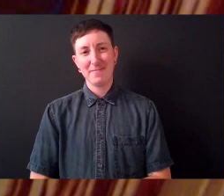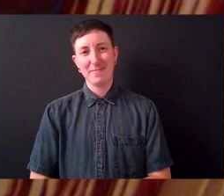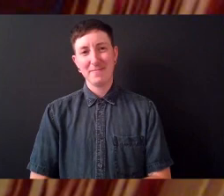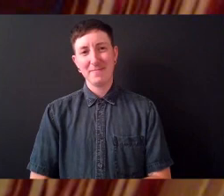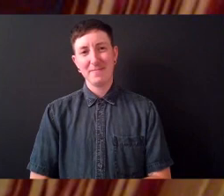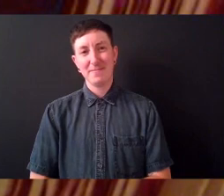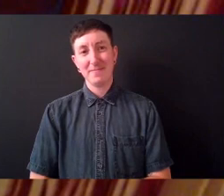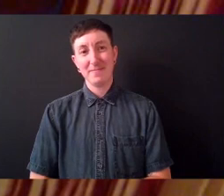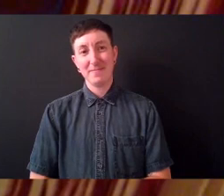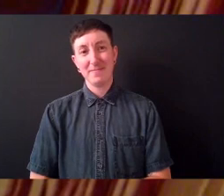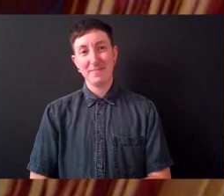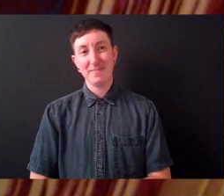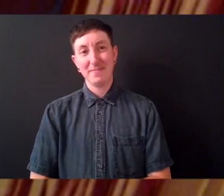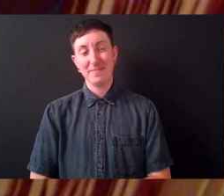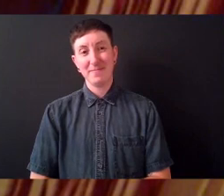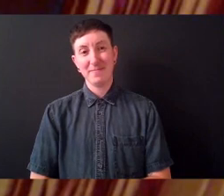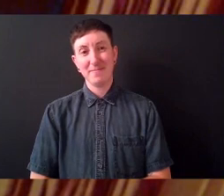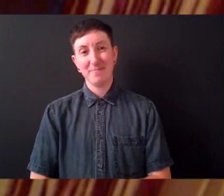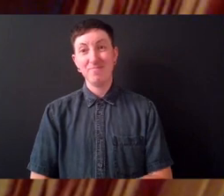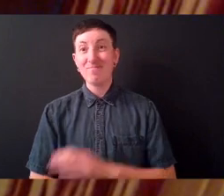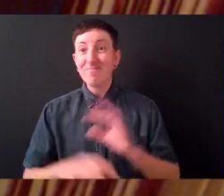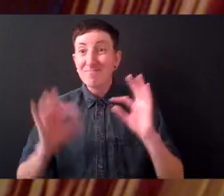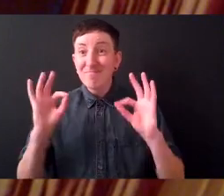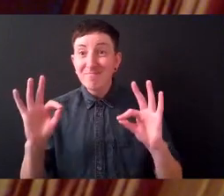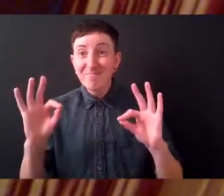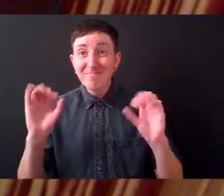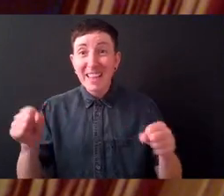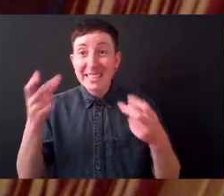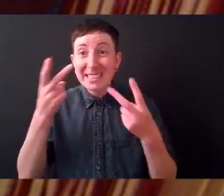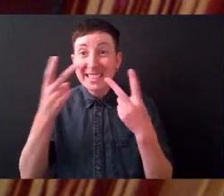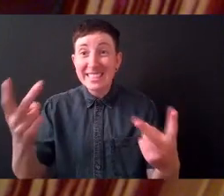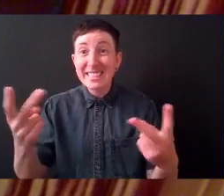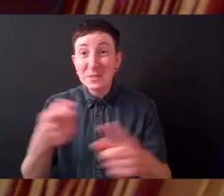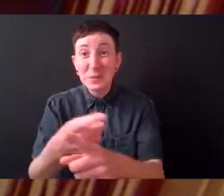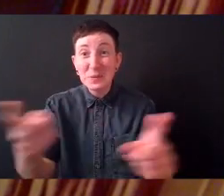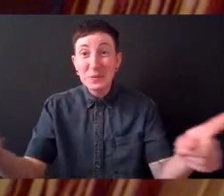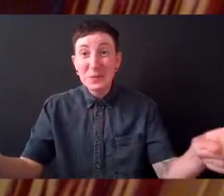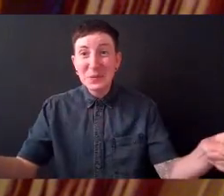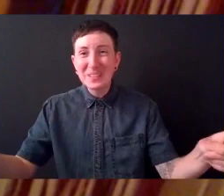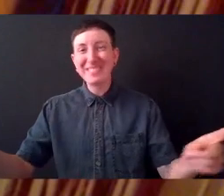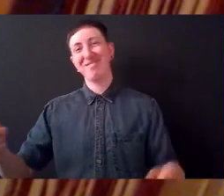Now my puppet can see, and it can see all of you. It makes it happy.